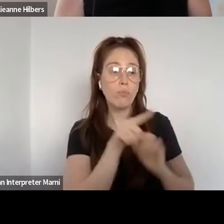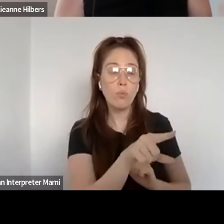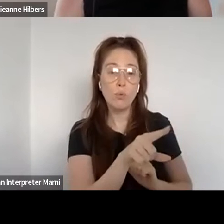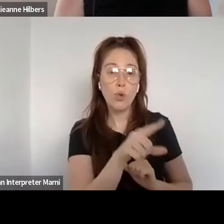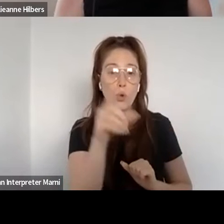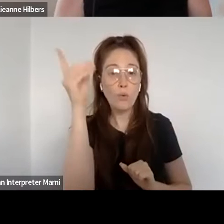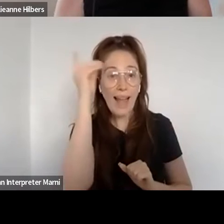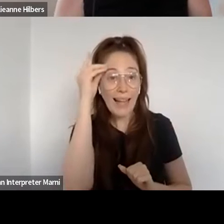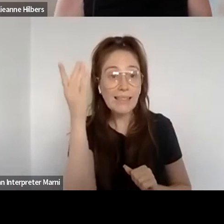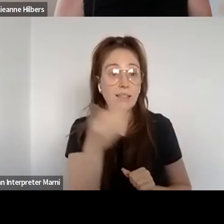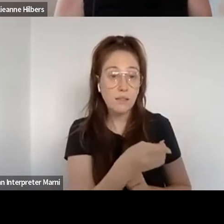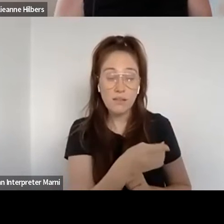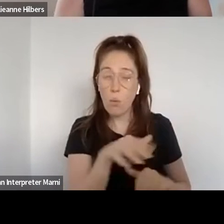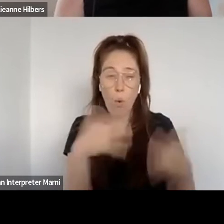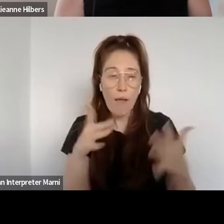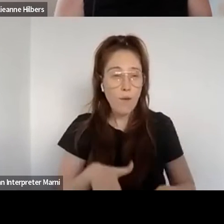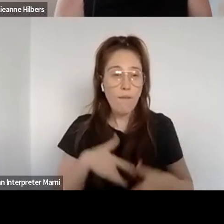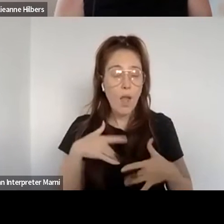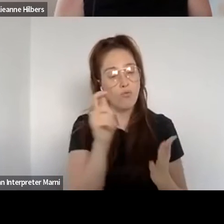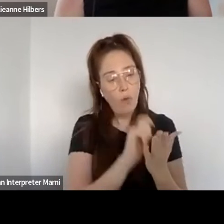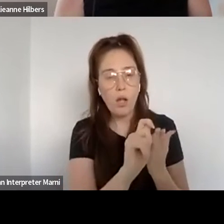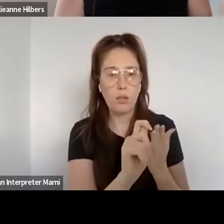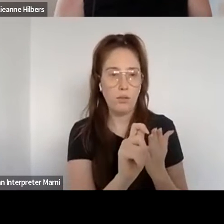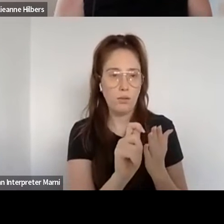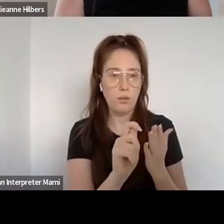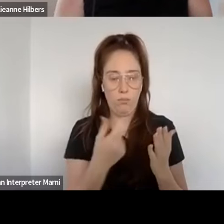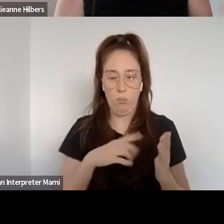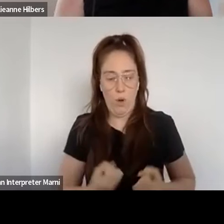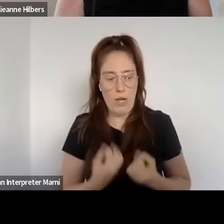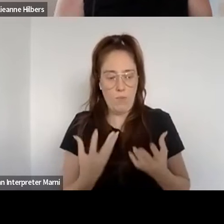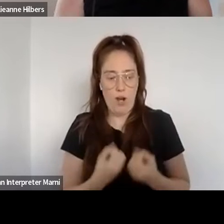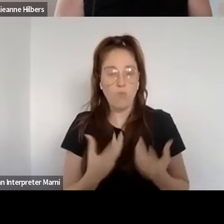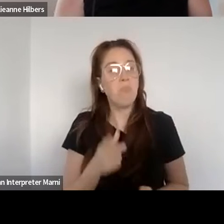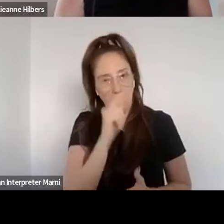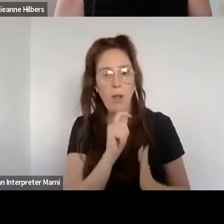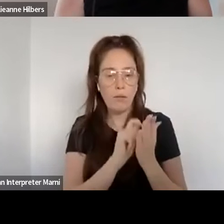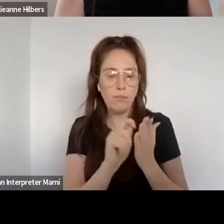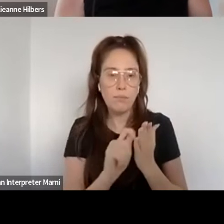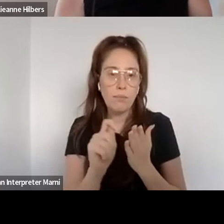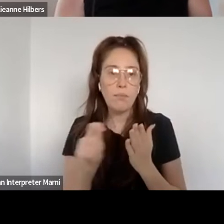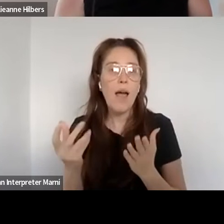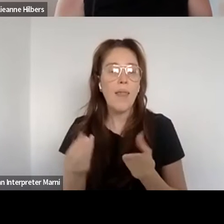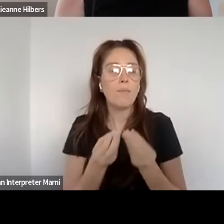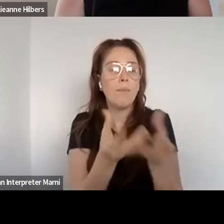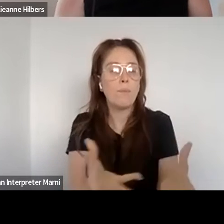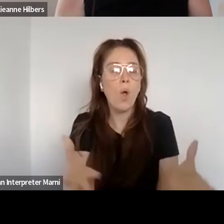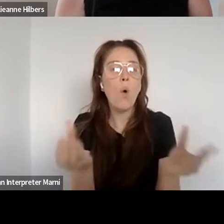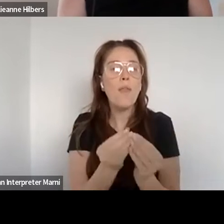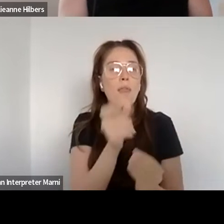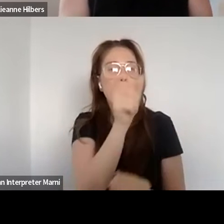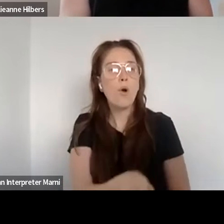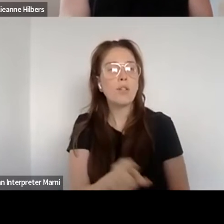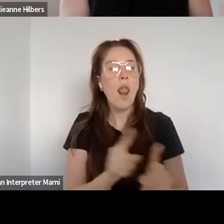that moment. So whatever is in you that needs to be expressed is out and goes with that person as a private